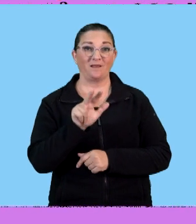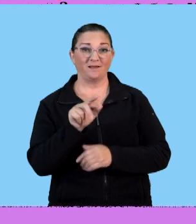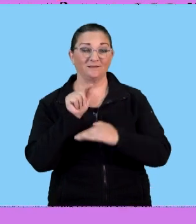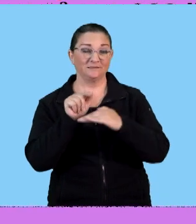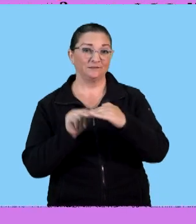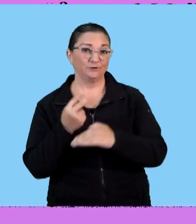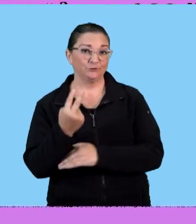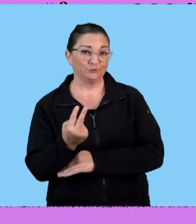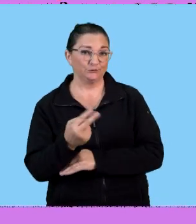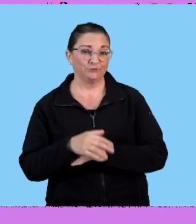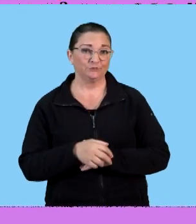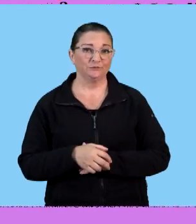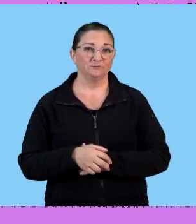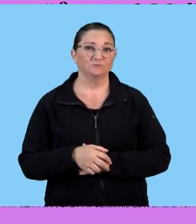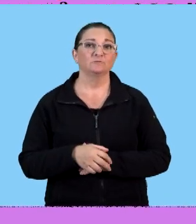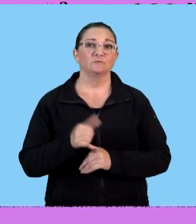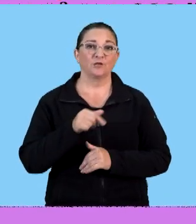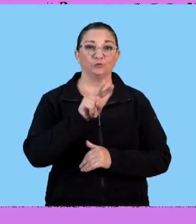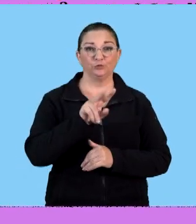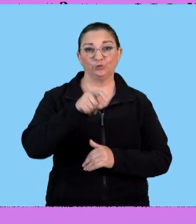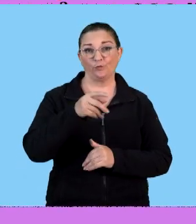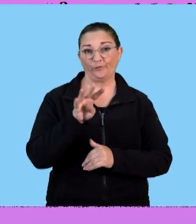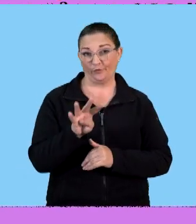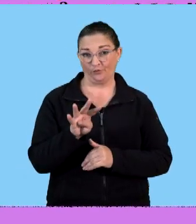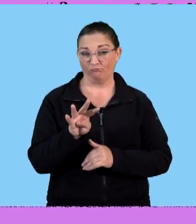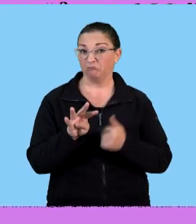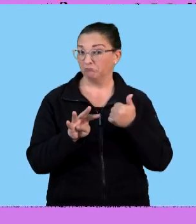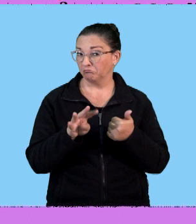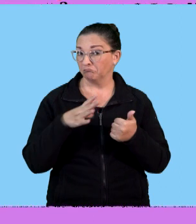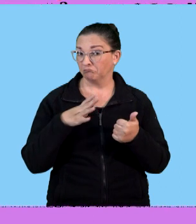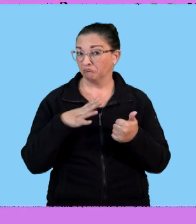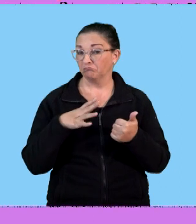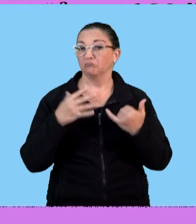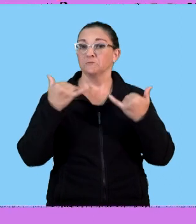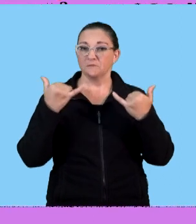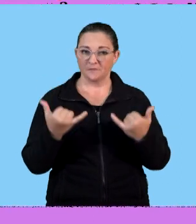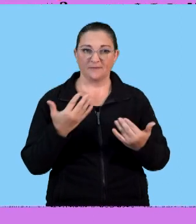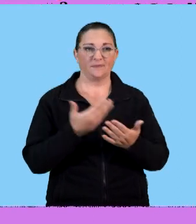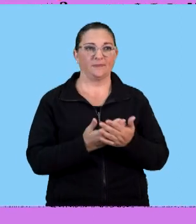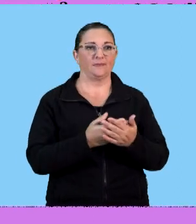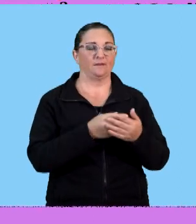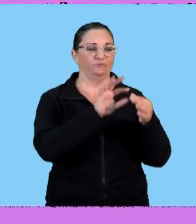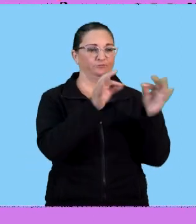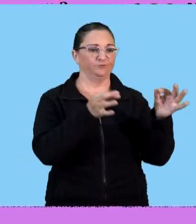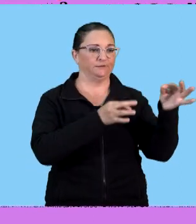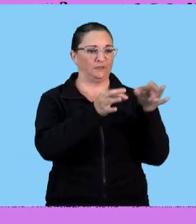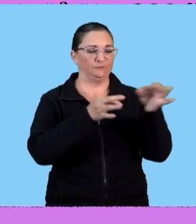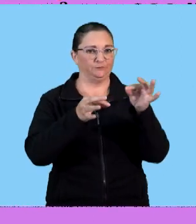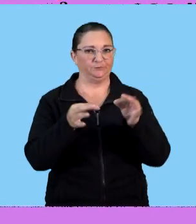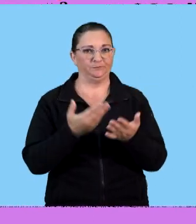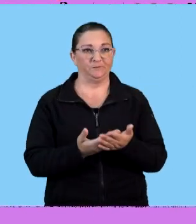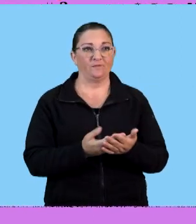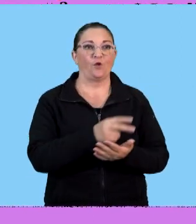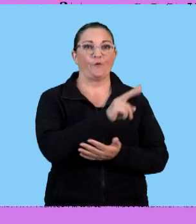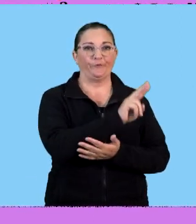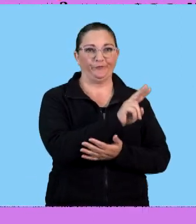4,8 divided by 2, that will give us 2,4. Guys, are we fine with that? Now I will substitute. So what do I know?